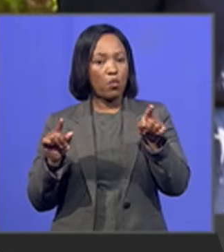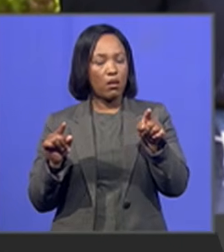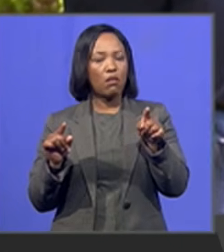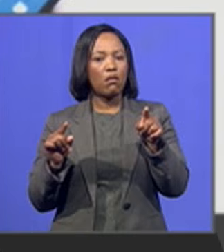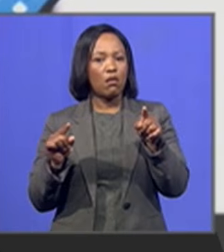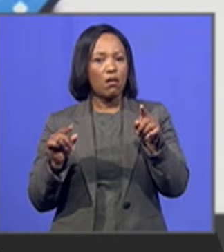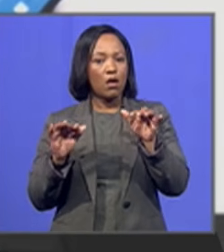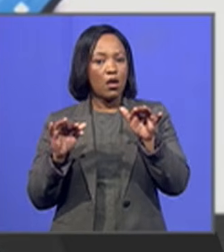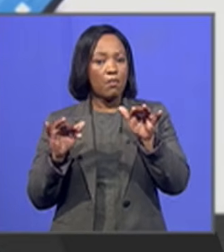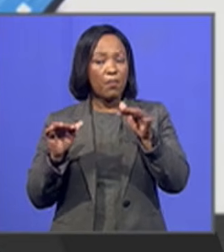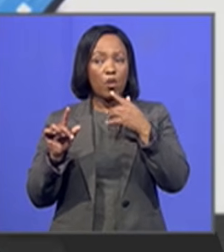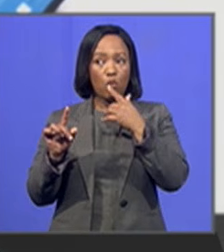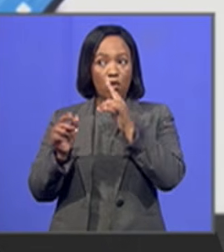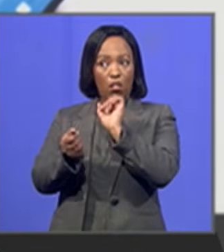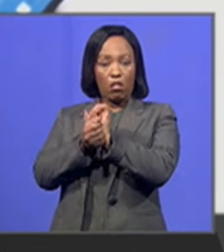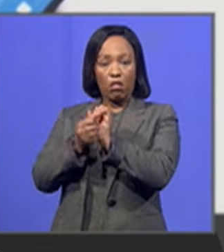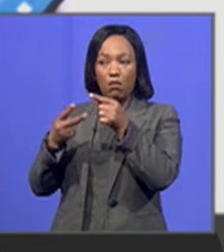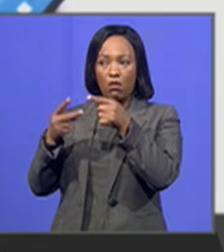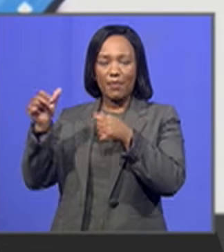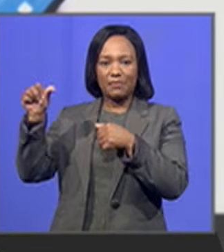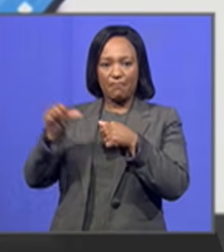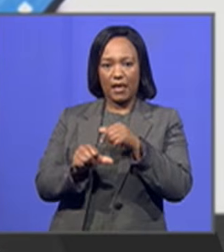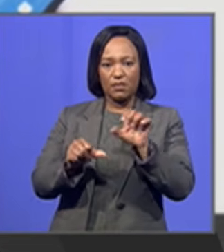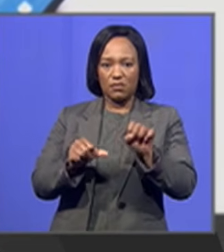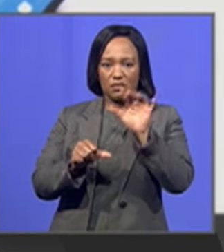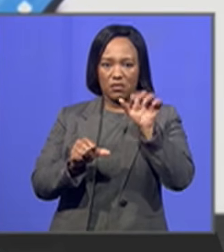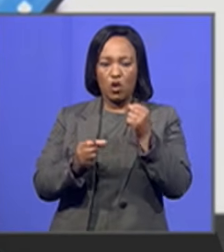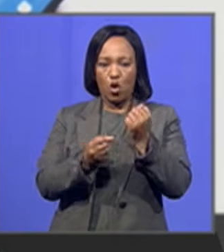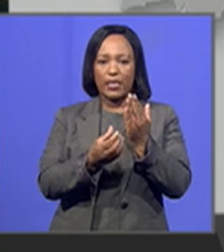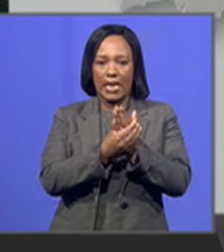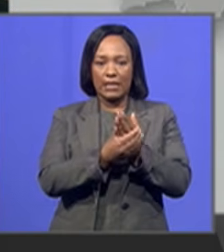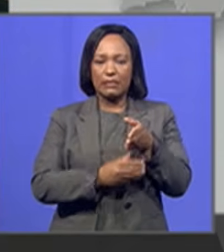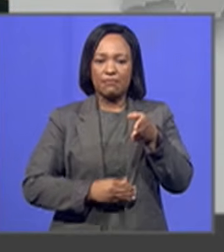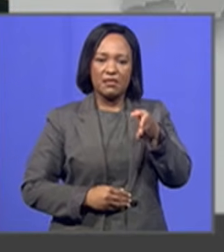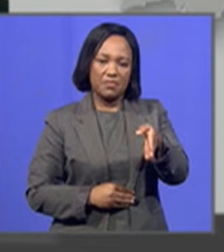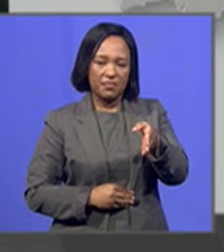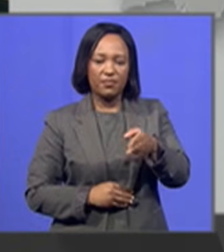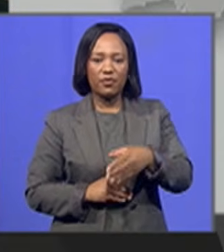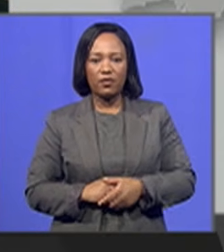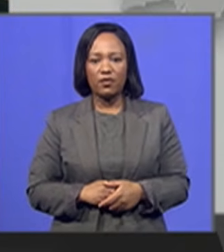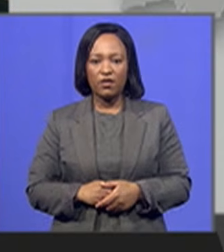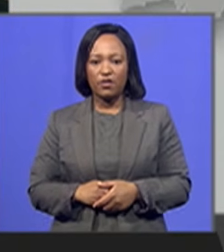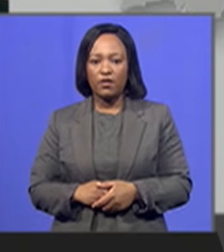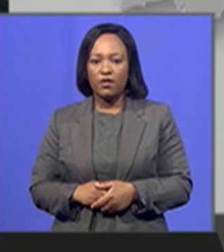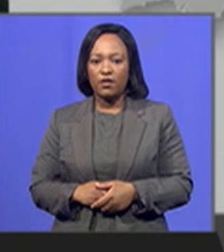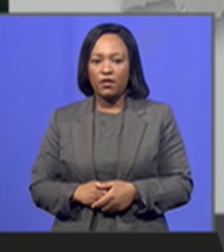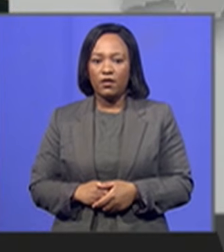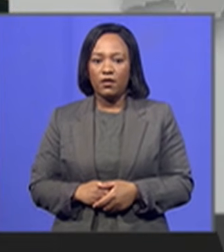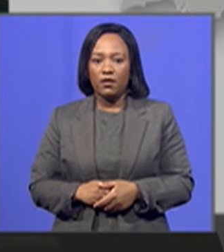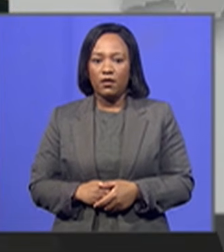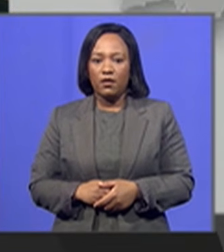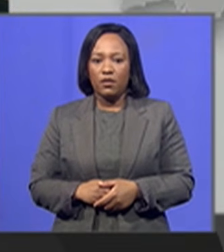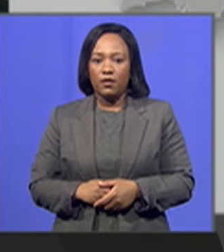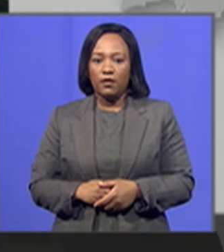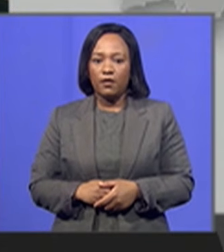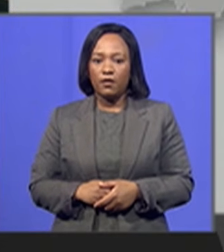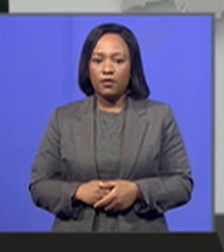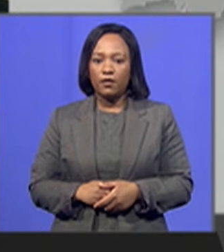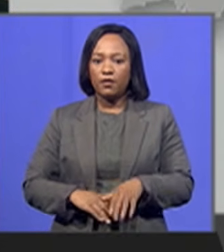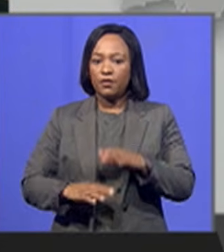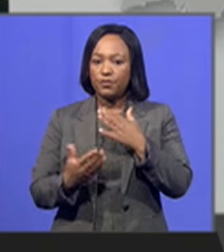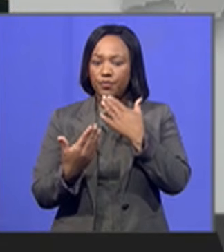kgutlisetsa babelaelwa Afrika Borwa ho tla tobana le nyewe ena. I would like to thank all of those who have worked tirelessly to ensure these